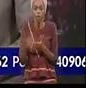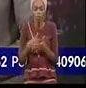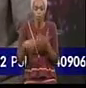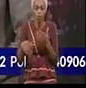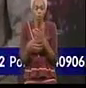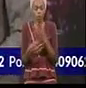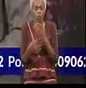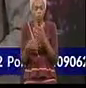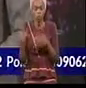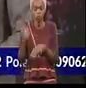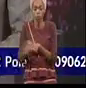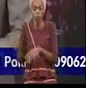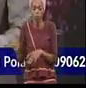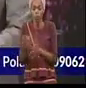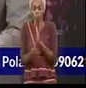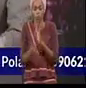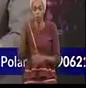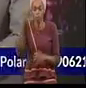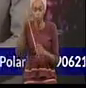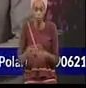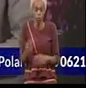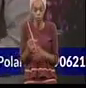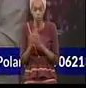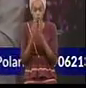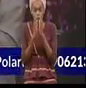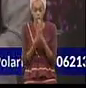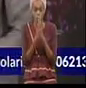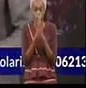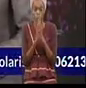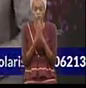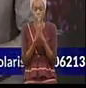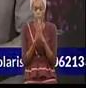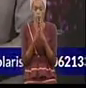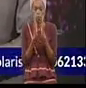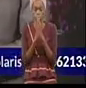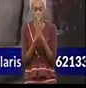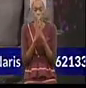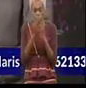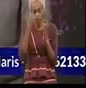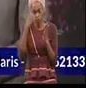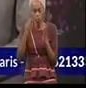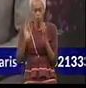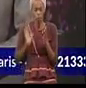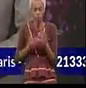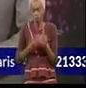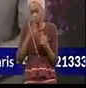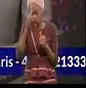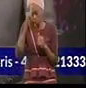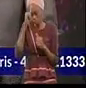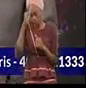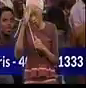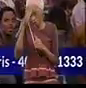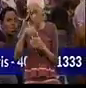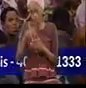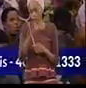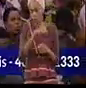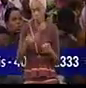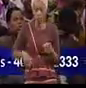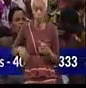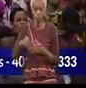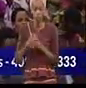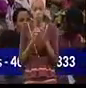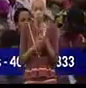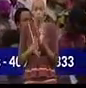name of Jesus. Open your mouth, long life, good health, the Lord will grant unto him. Let's open our mouth and pray.